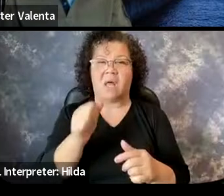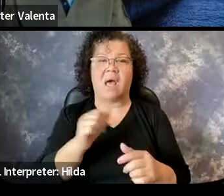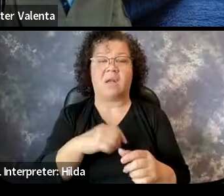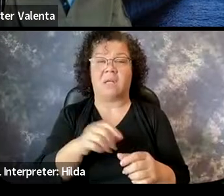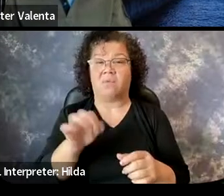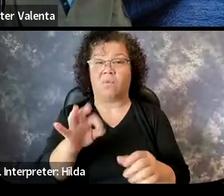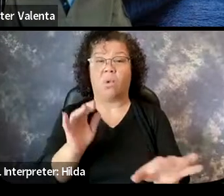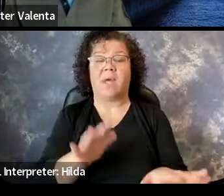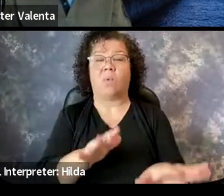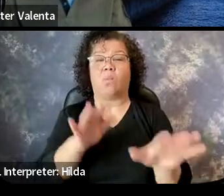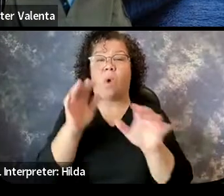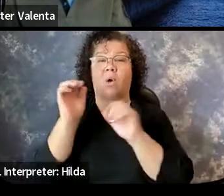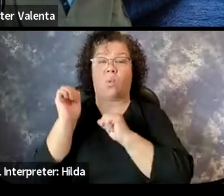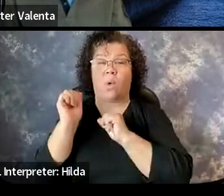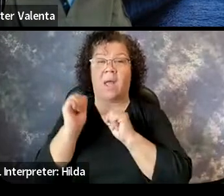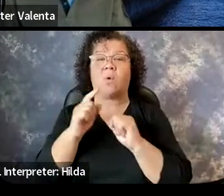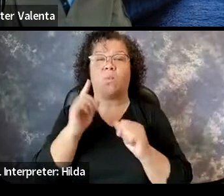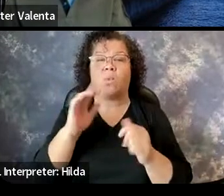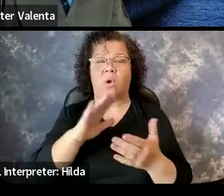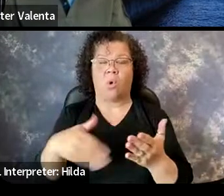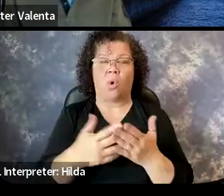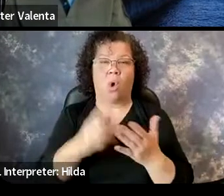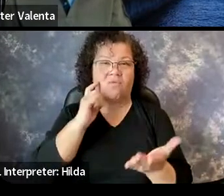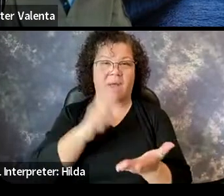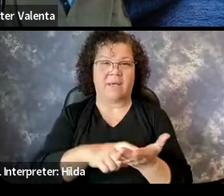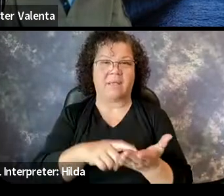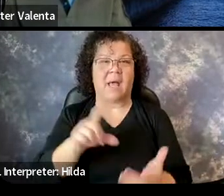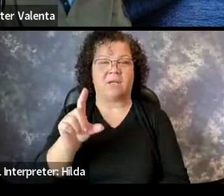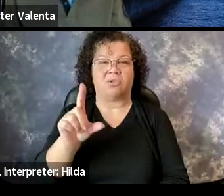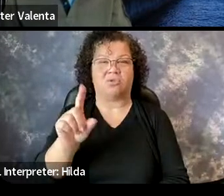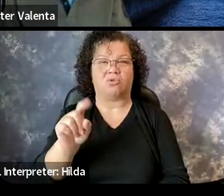We are all still recognized tribes in this area.